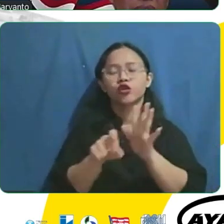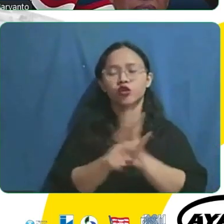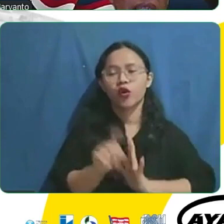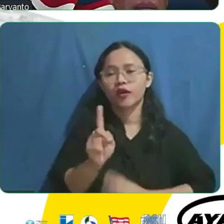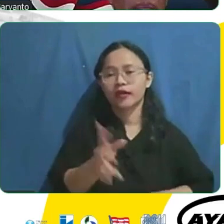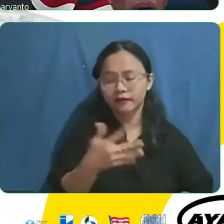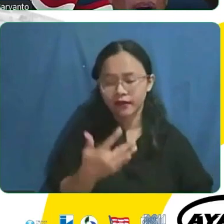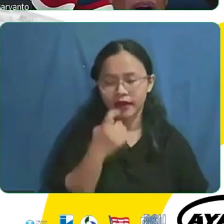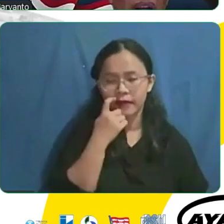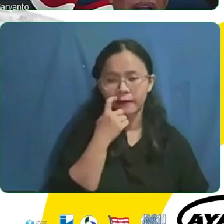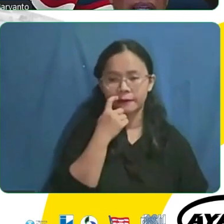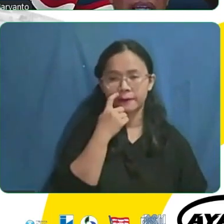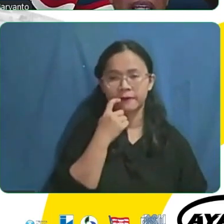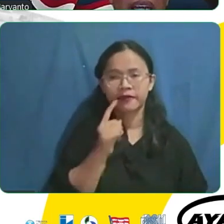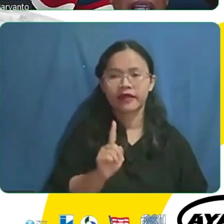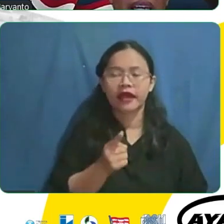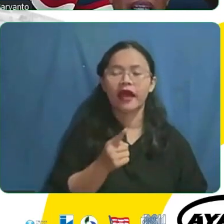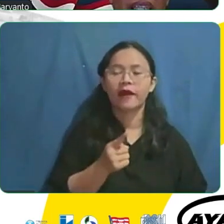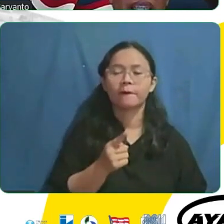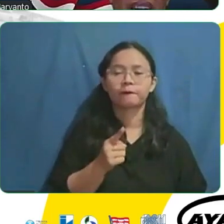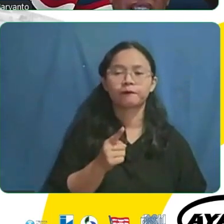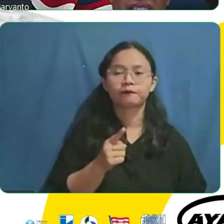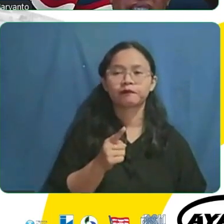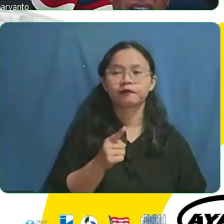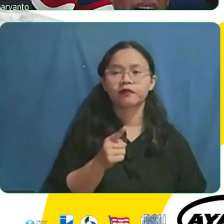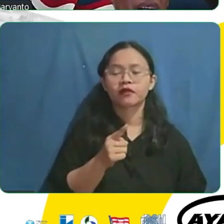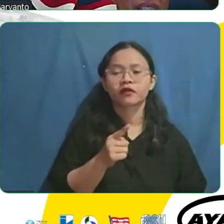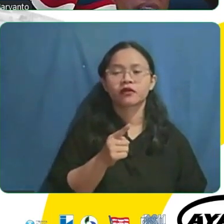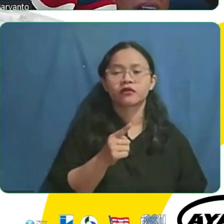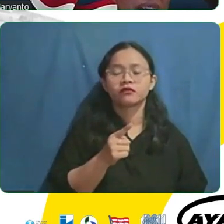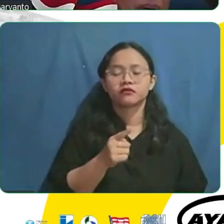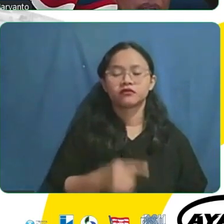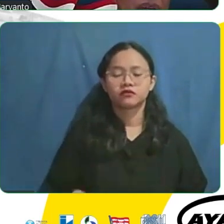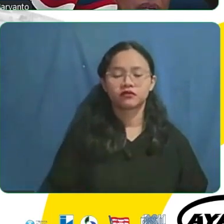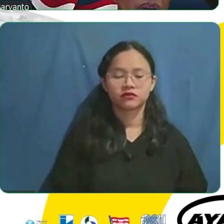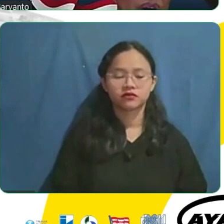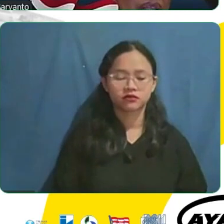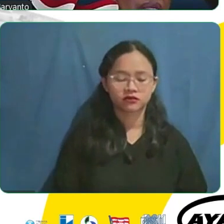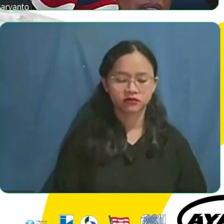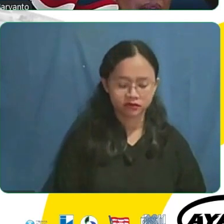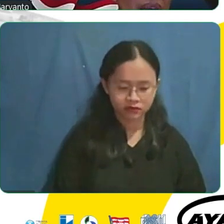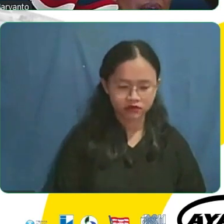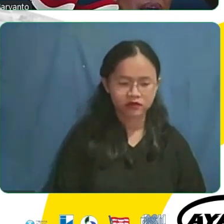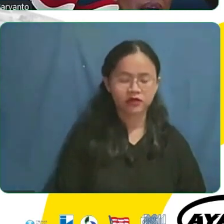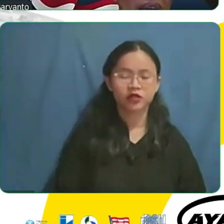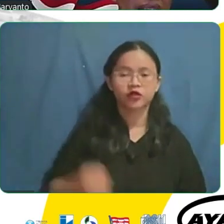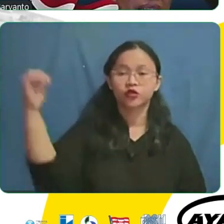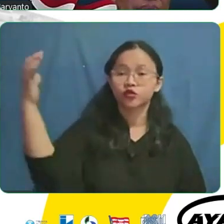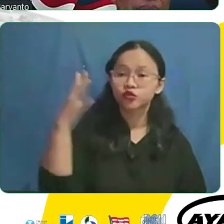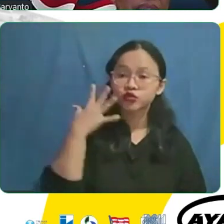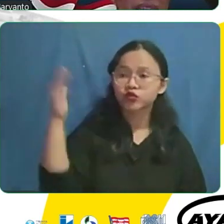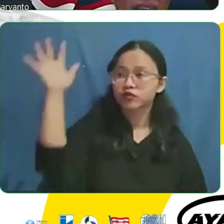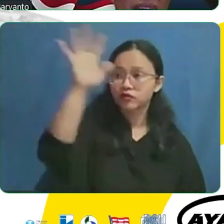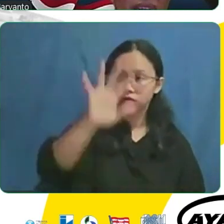as more hot and sunny days can lead to the degradation of the secondary pollutant ozone. Higher temperature